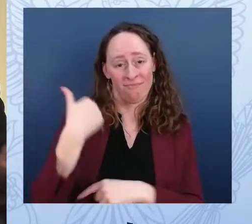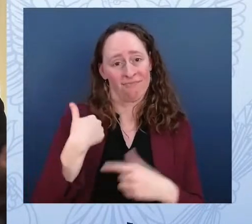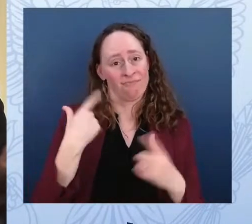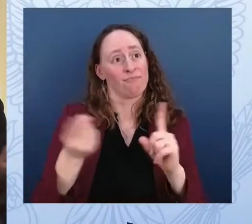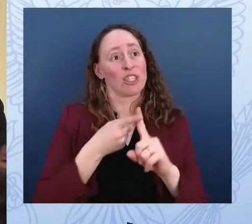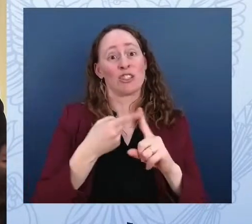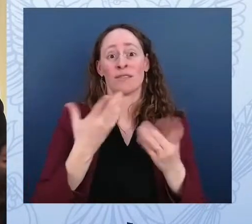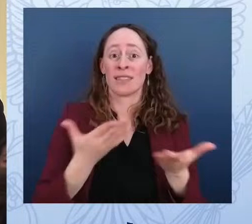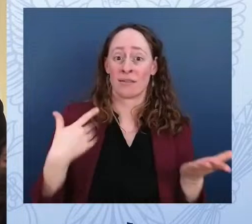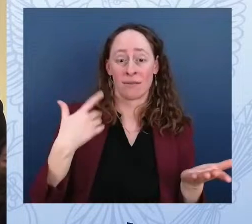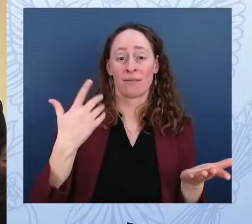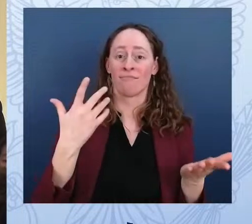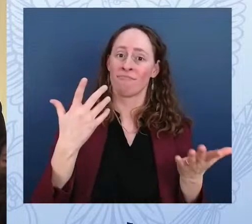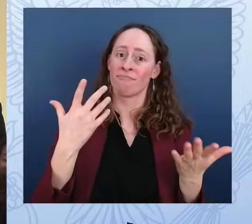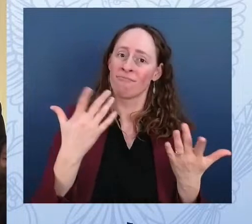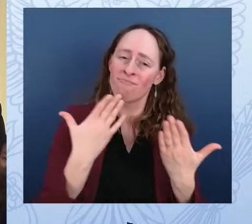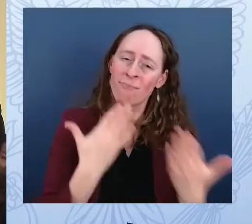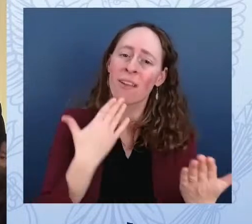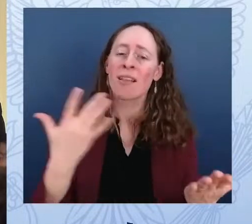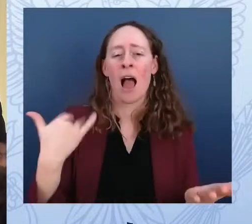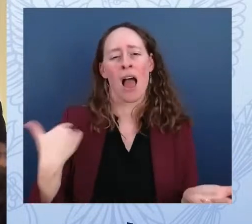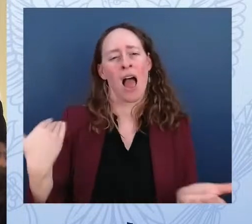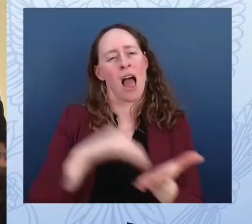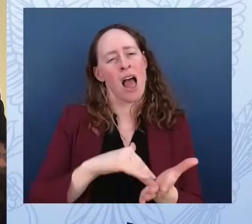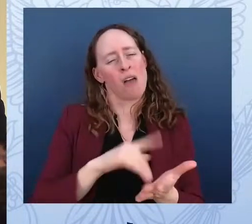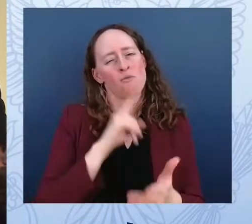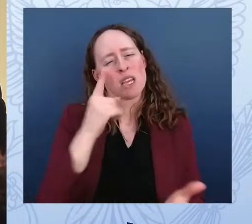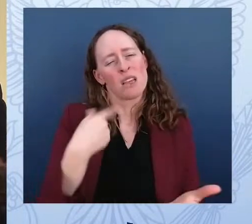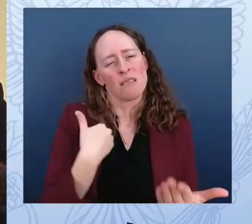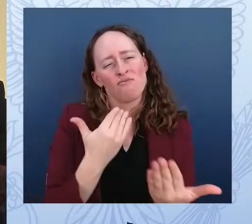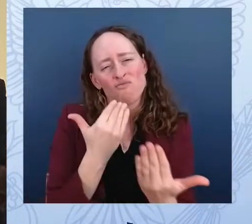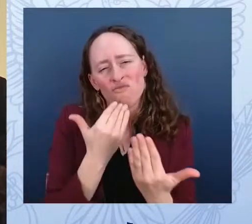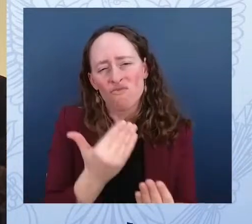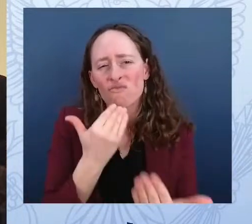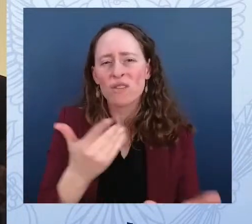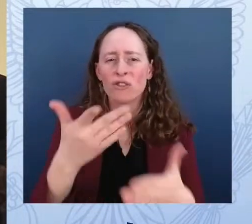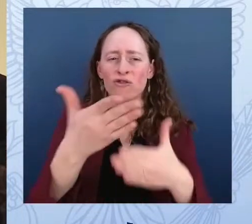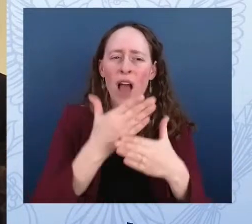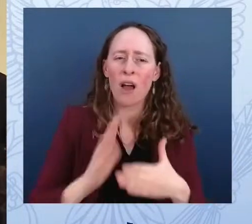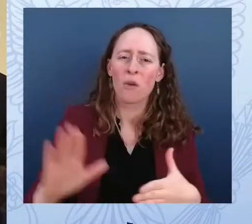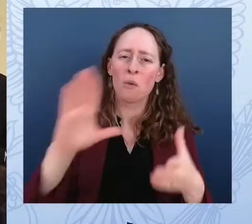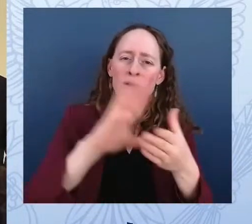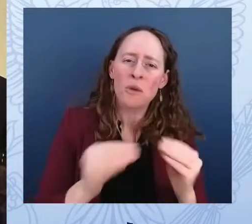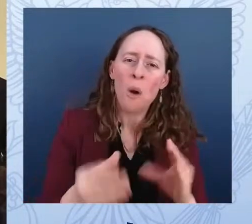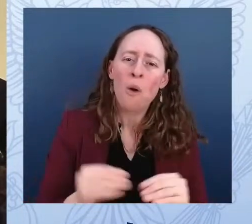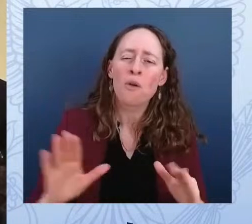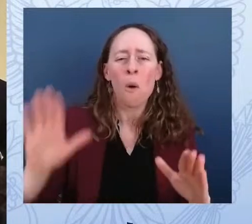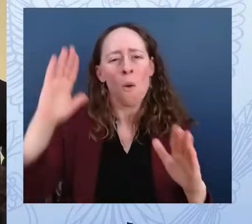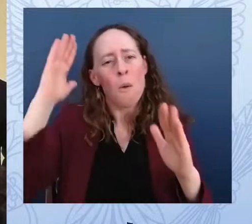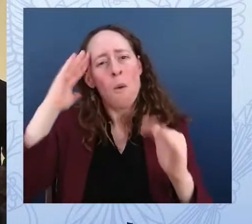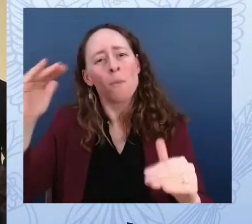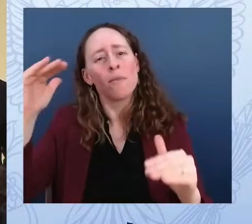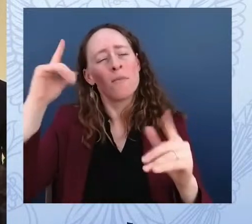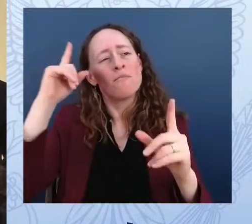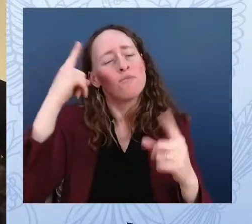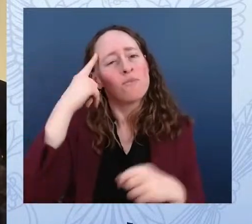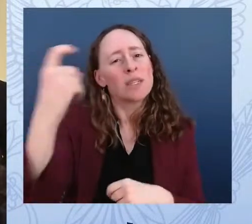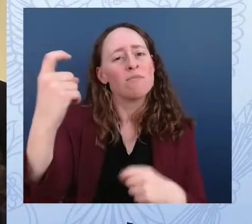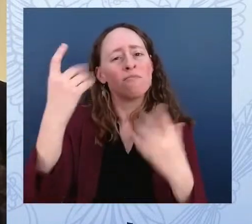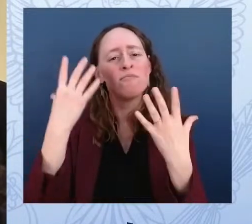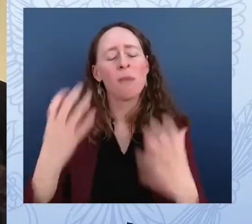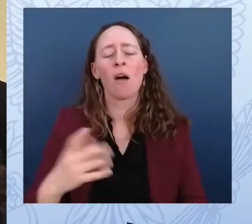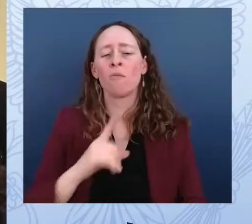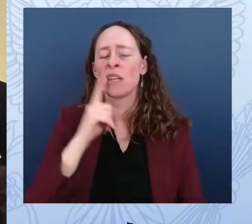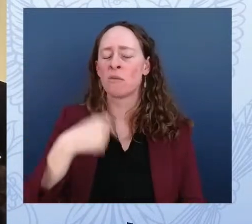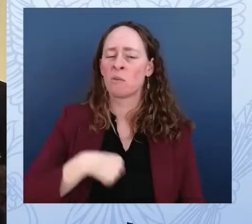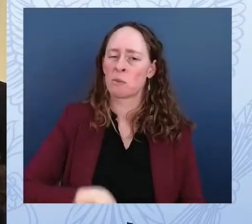hopes, all of it with me. And I've been so proud to work arm in arm, together to make this life